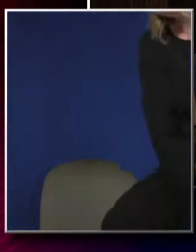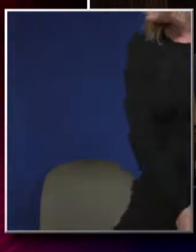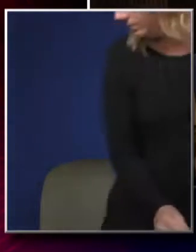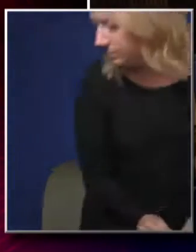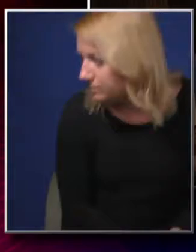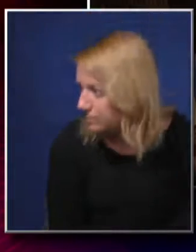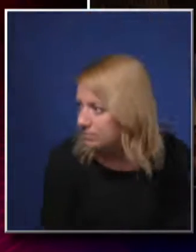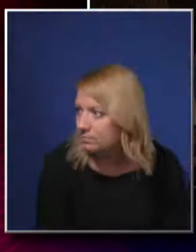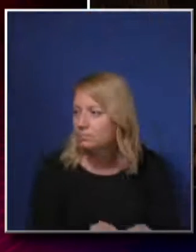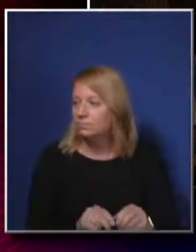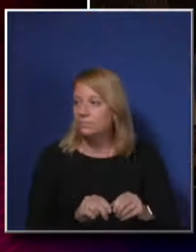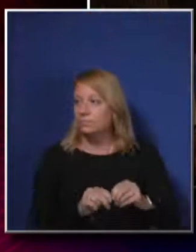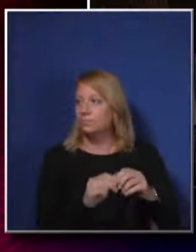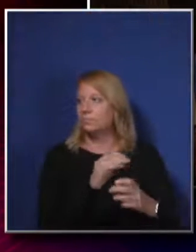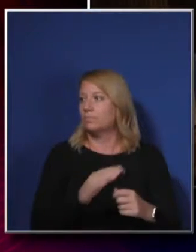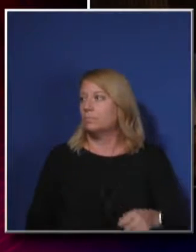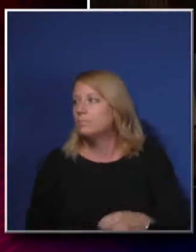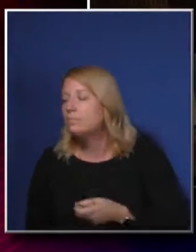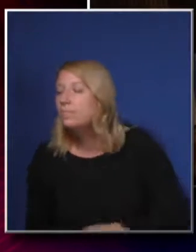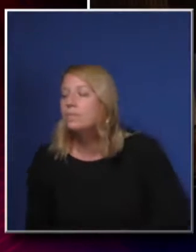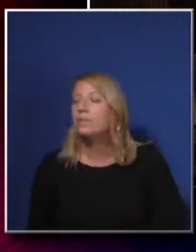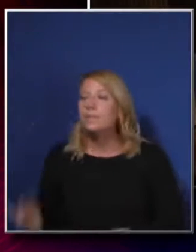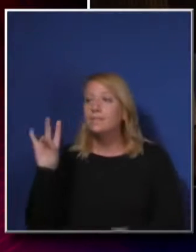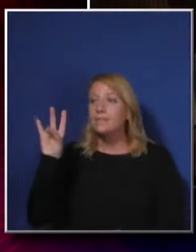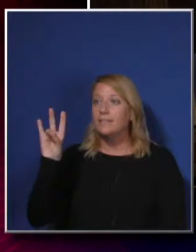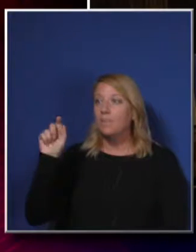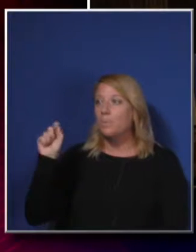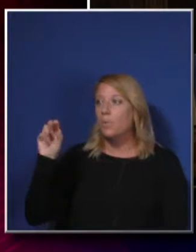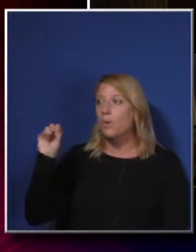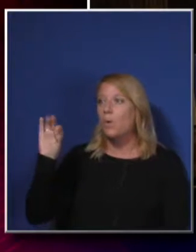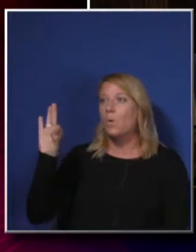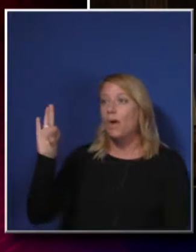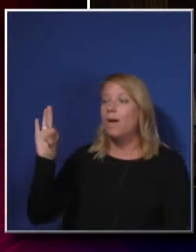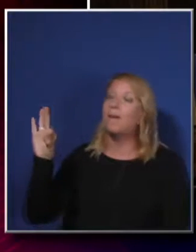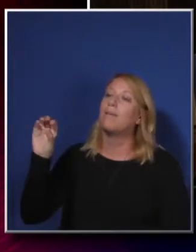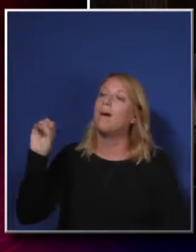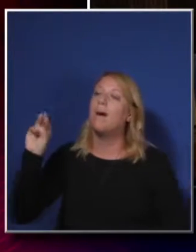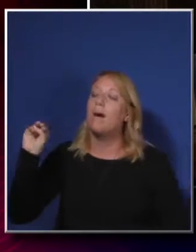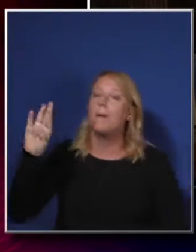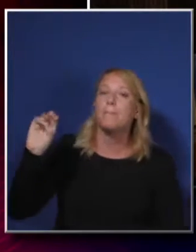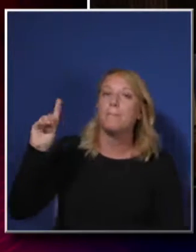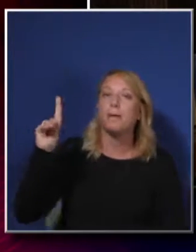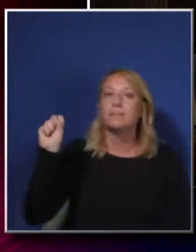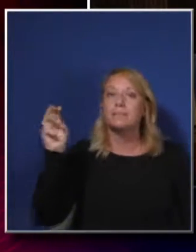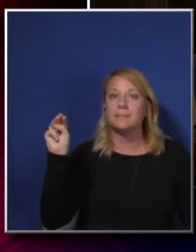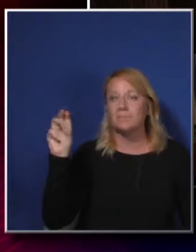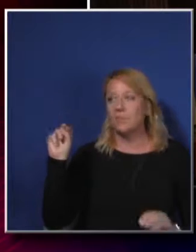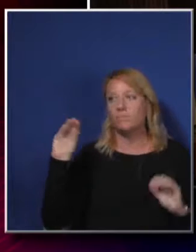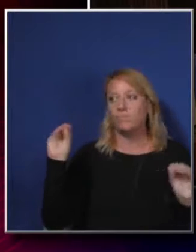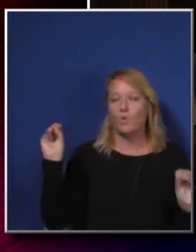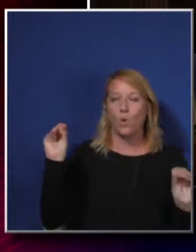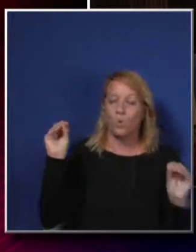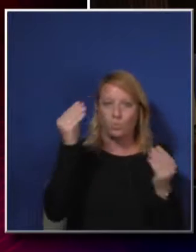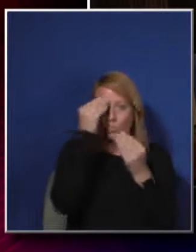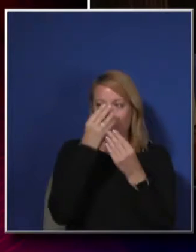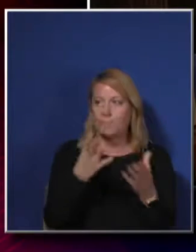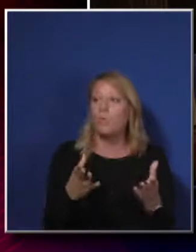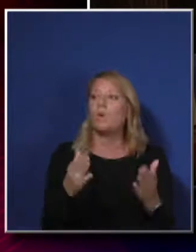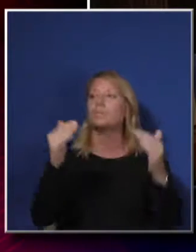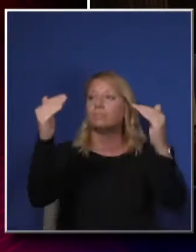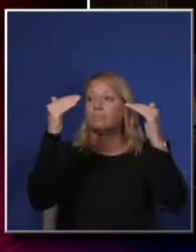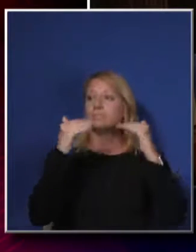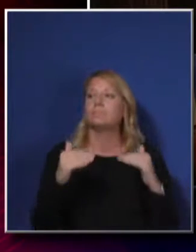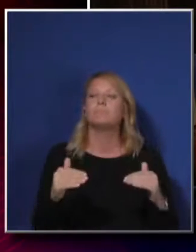Item 8.01, call to the public on non-agendized items. I have two speakers. One is Dr. Rex will read an